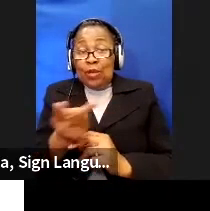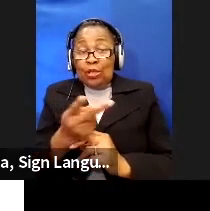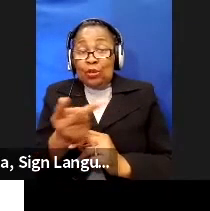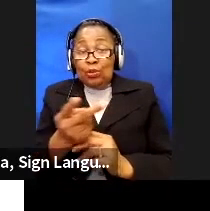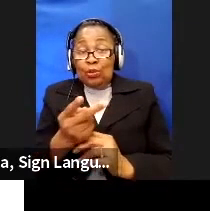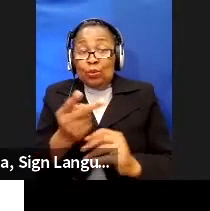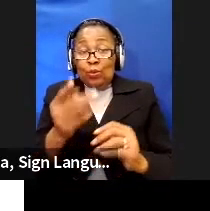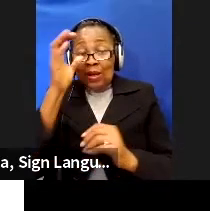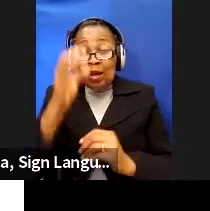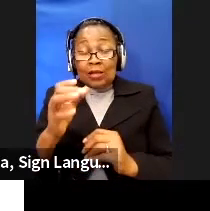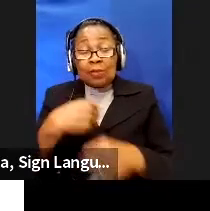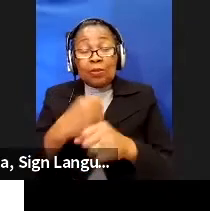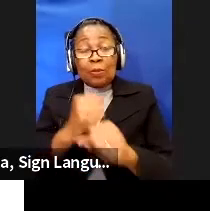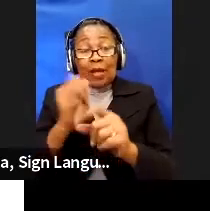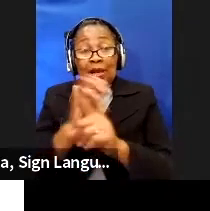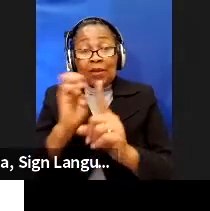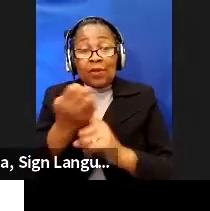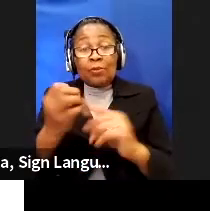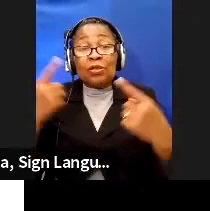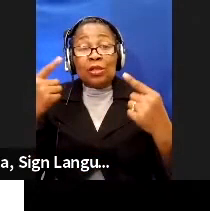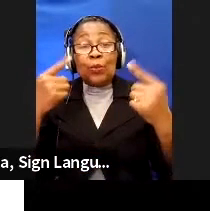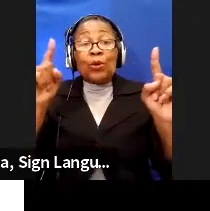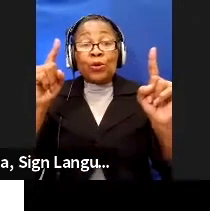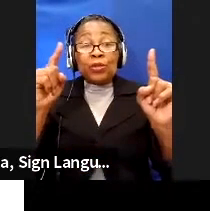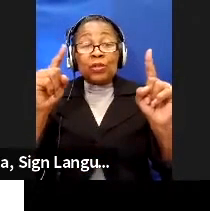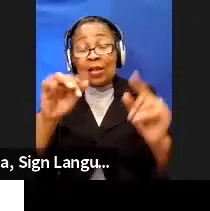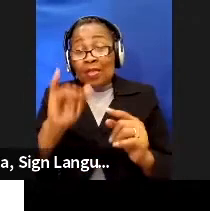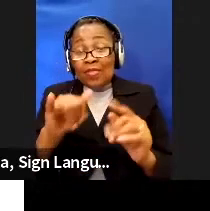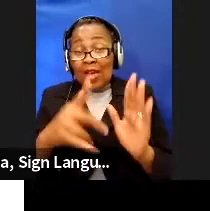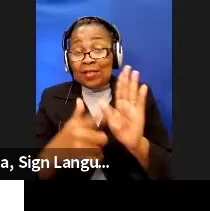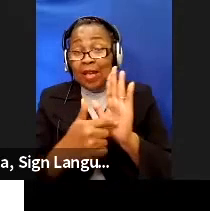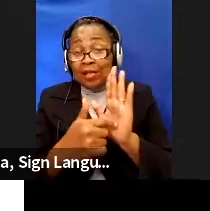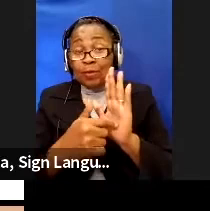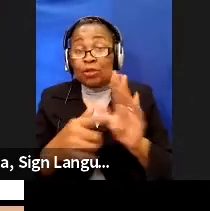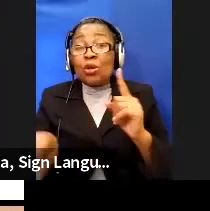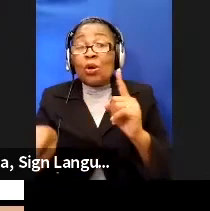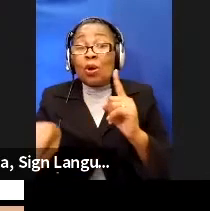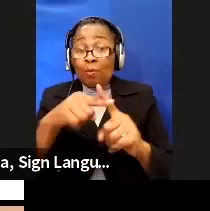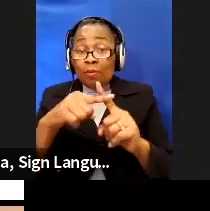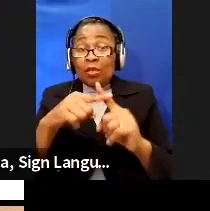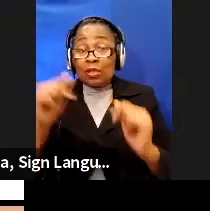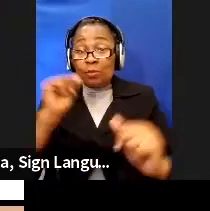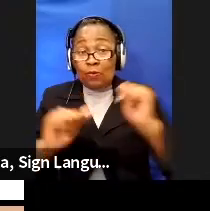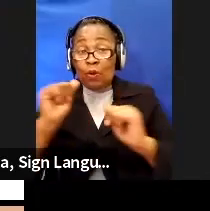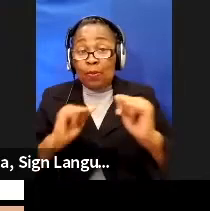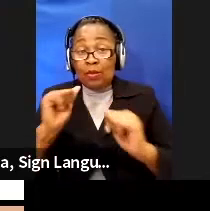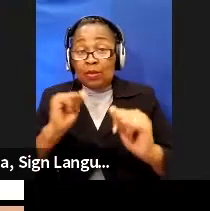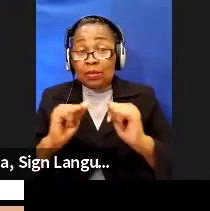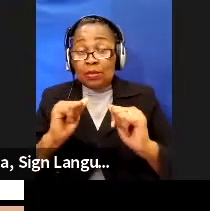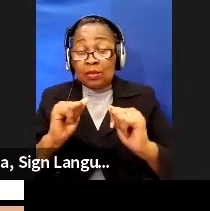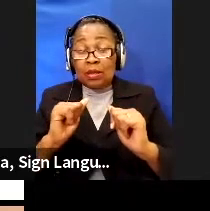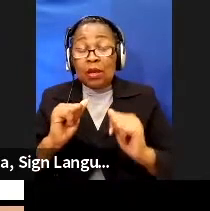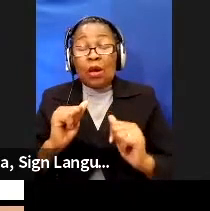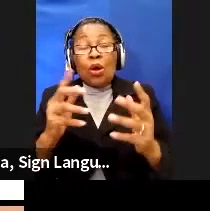create environments that work. And this is exhibitions as well as performances. Next slide. We want you to look